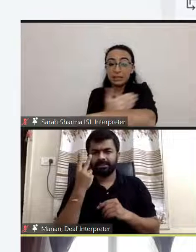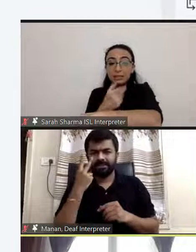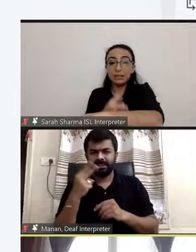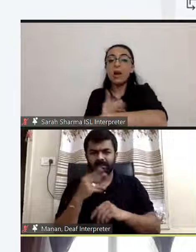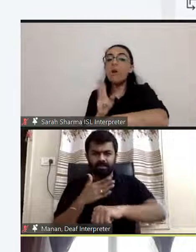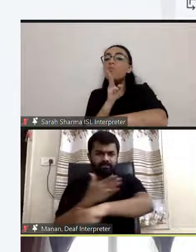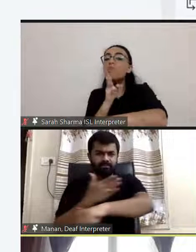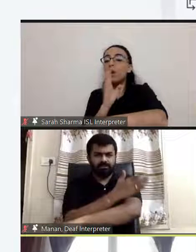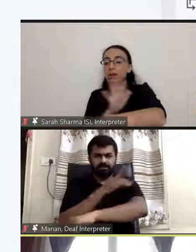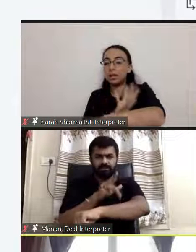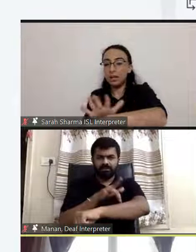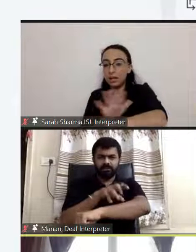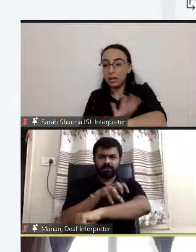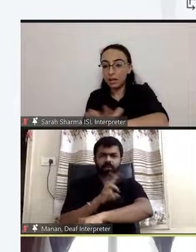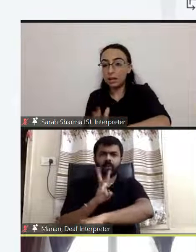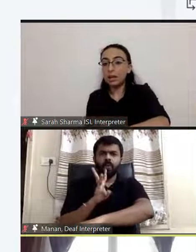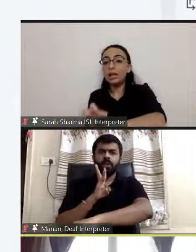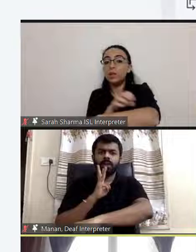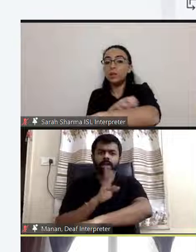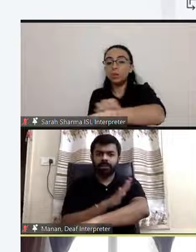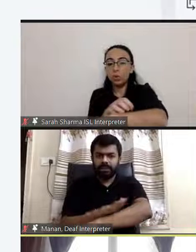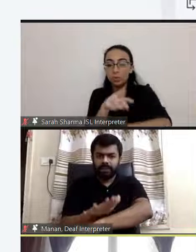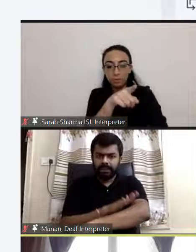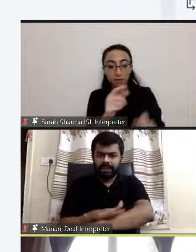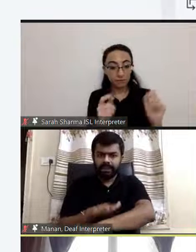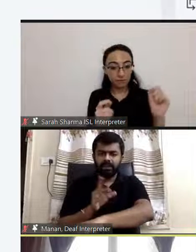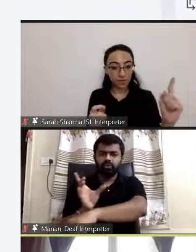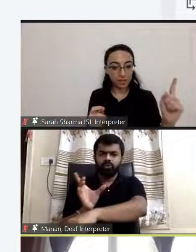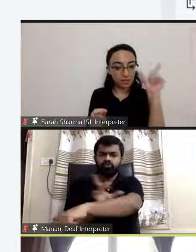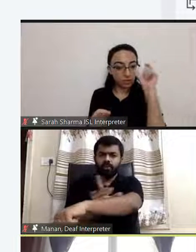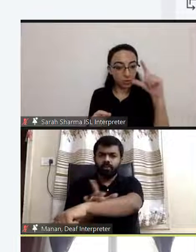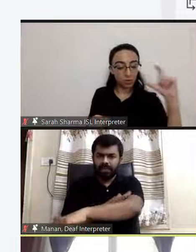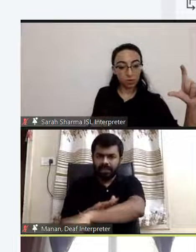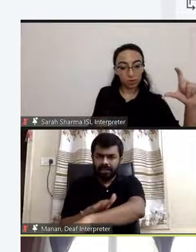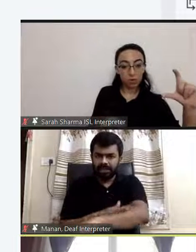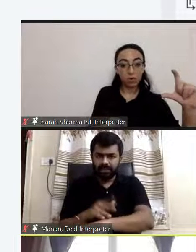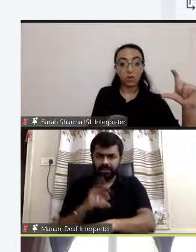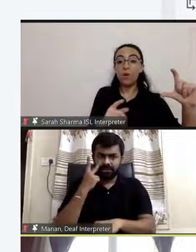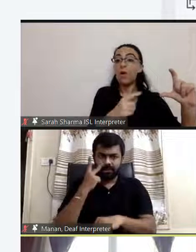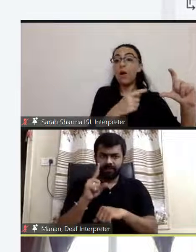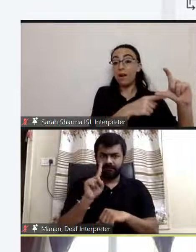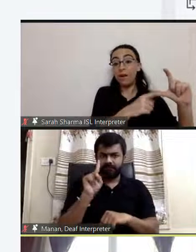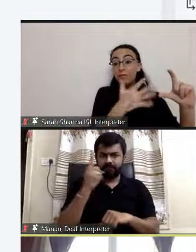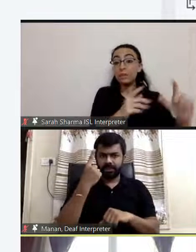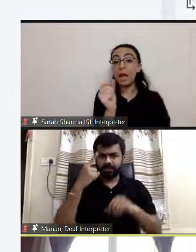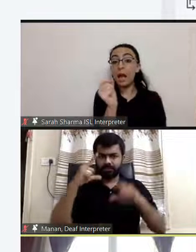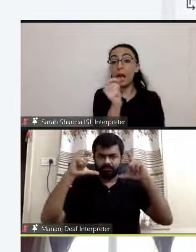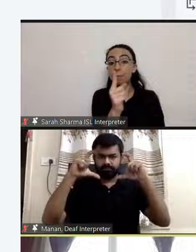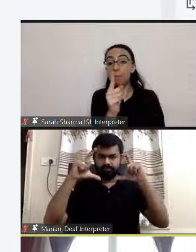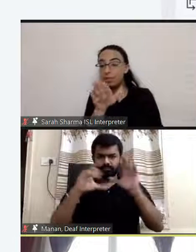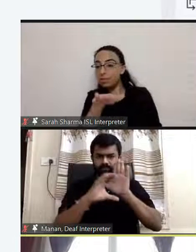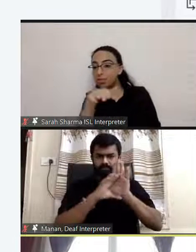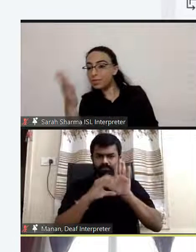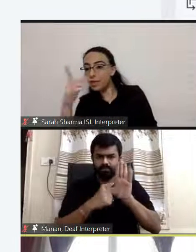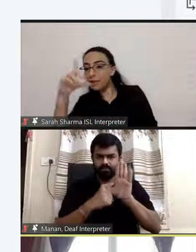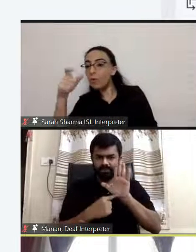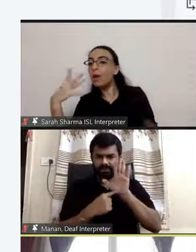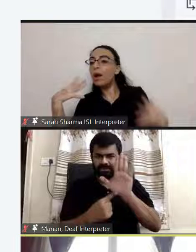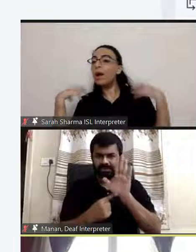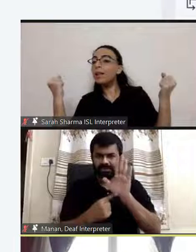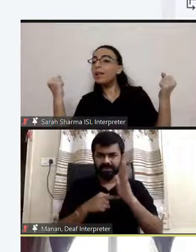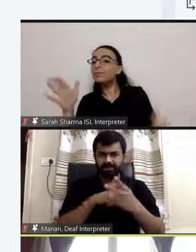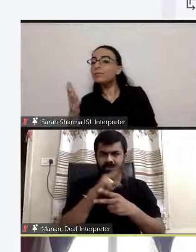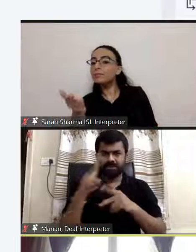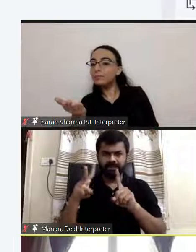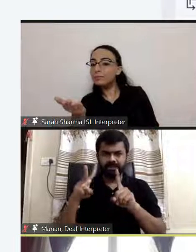and soap. After less than 1 month, that is the wound already healed. Here we have